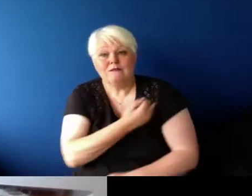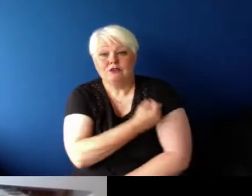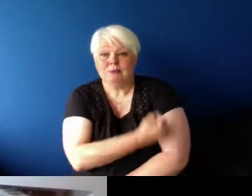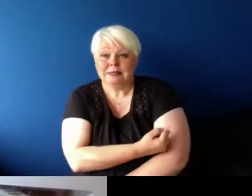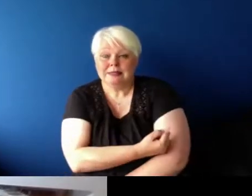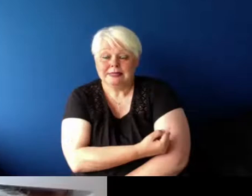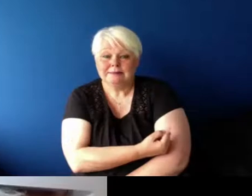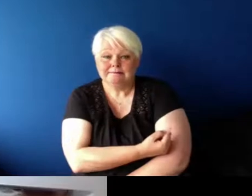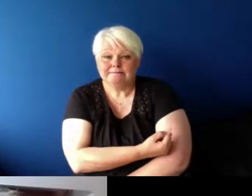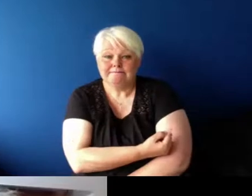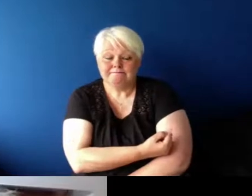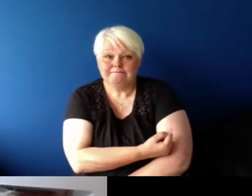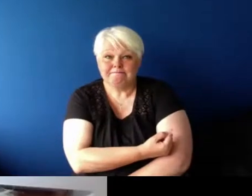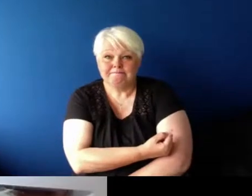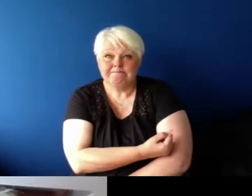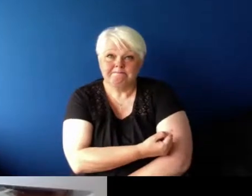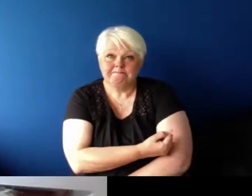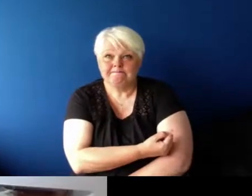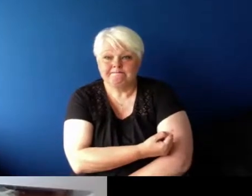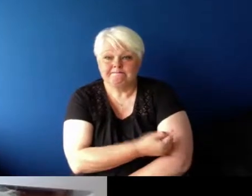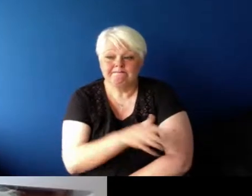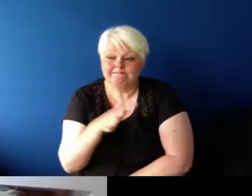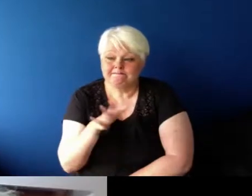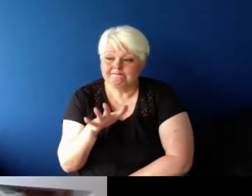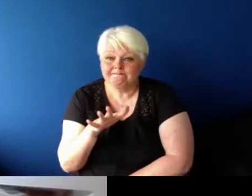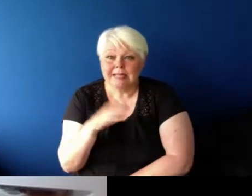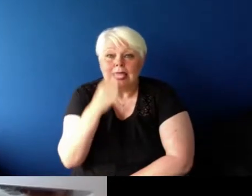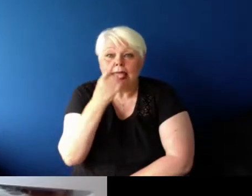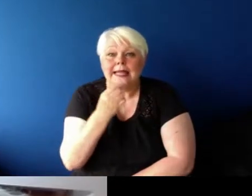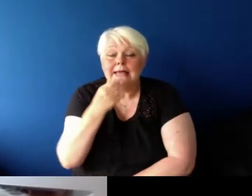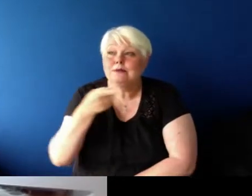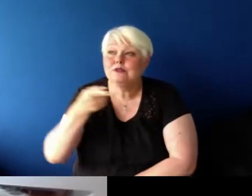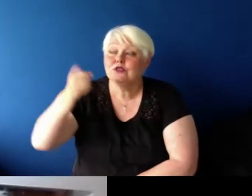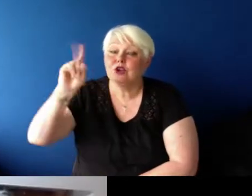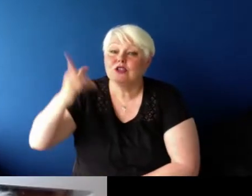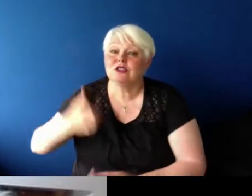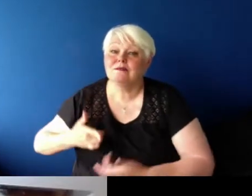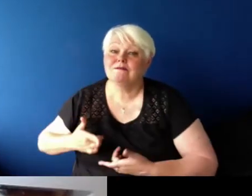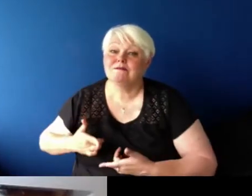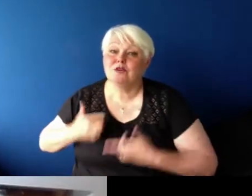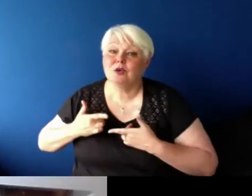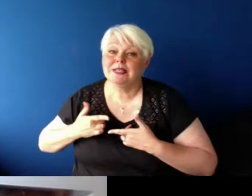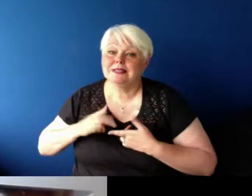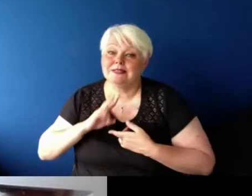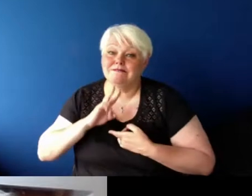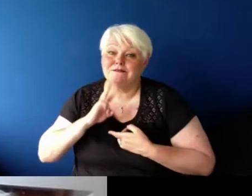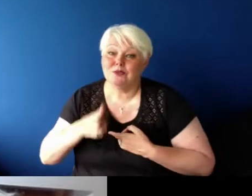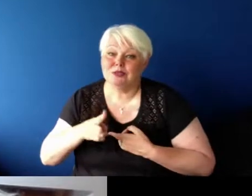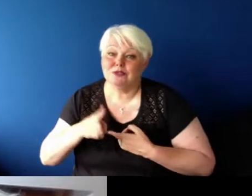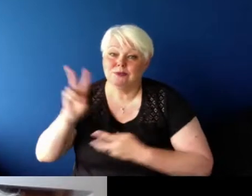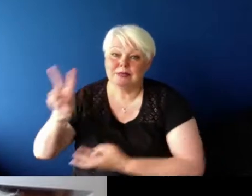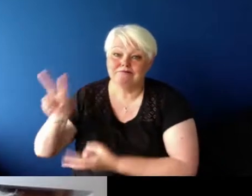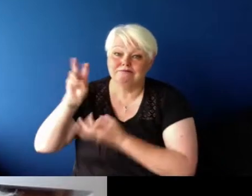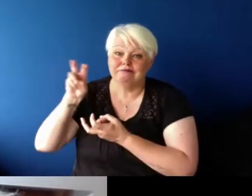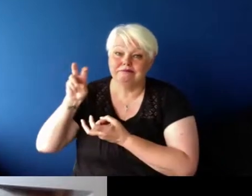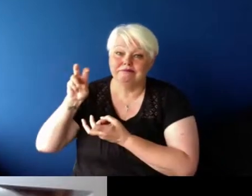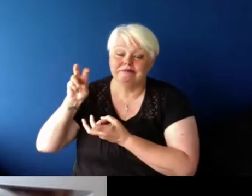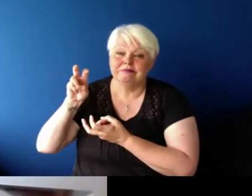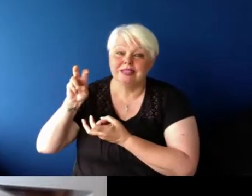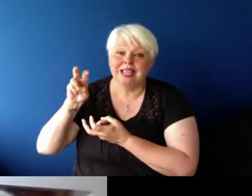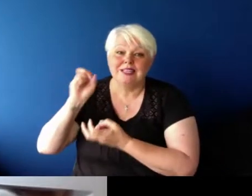which kind of enables God's voice to be heard as authentic anyway.